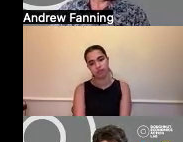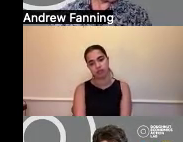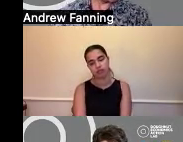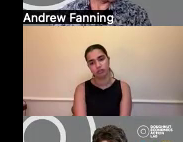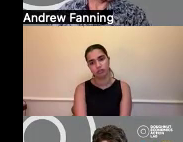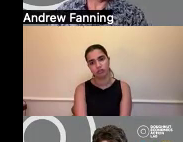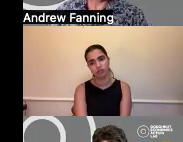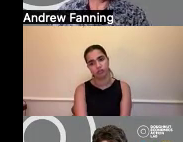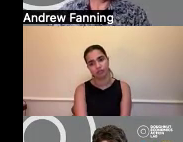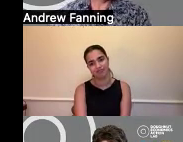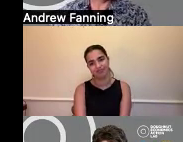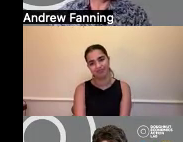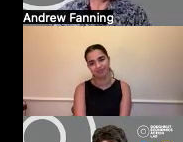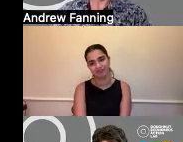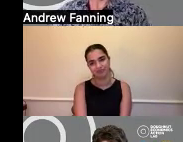Wow,